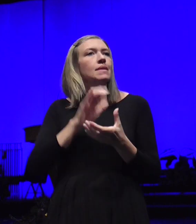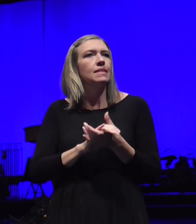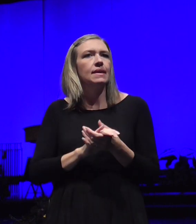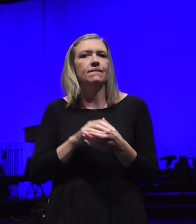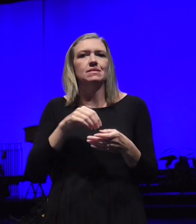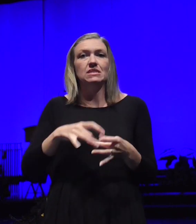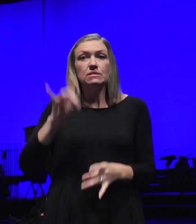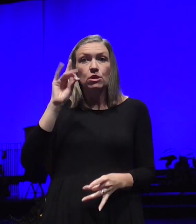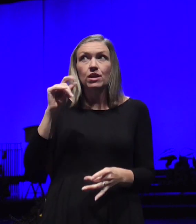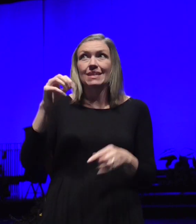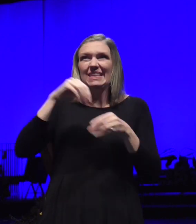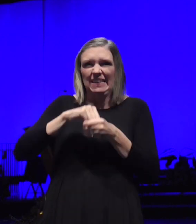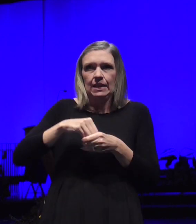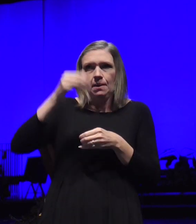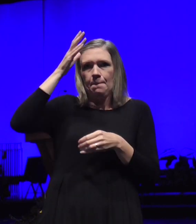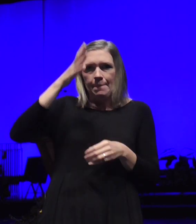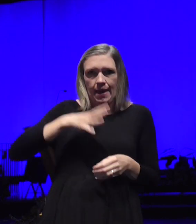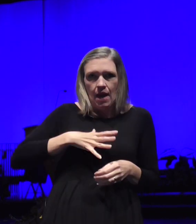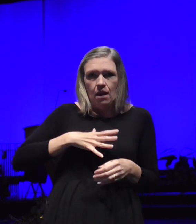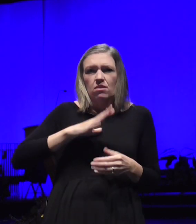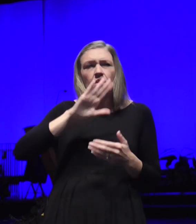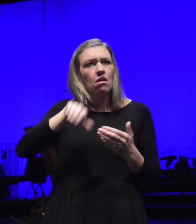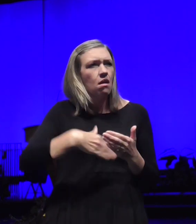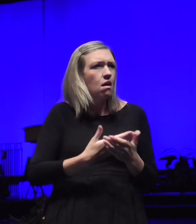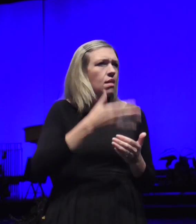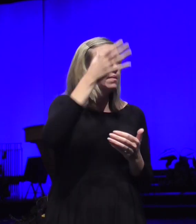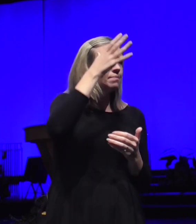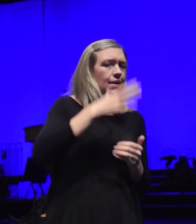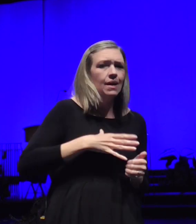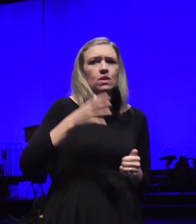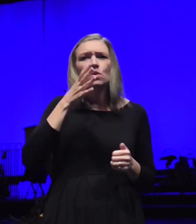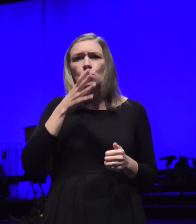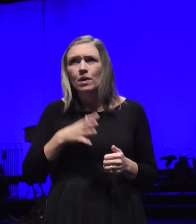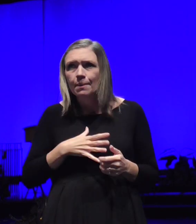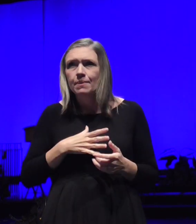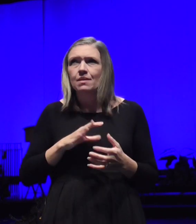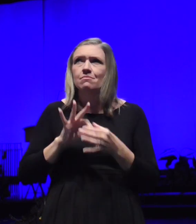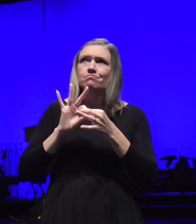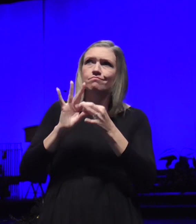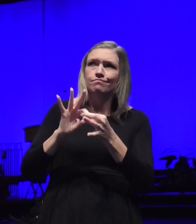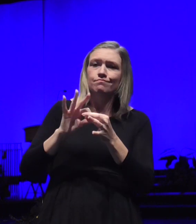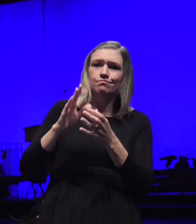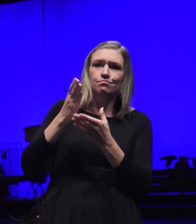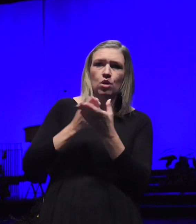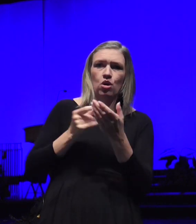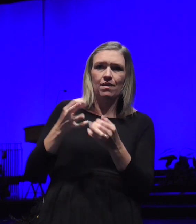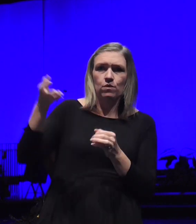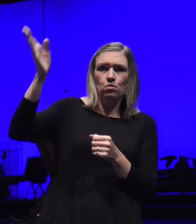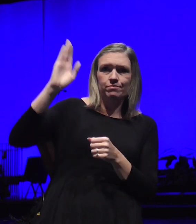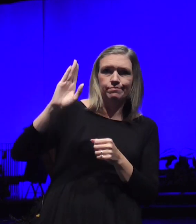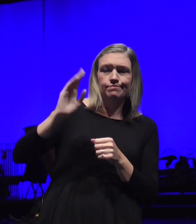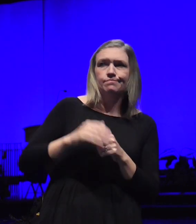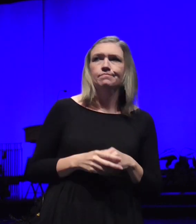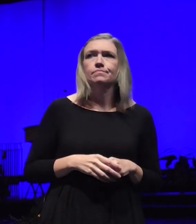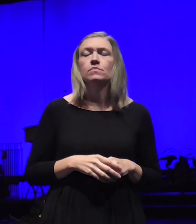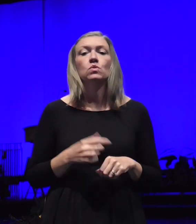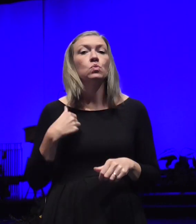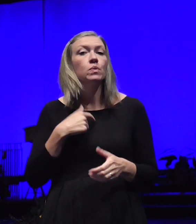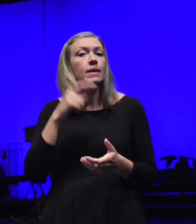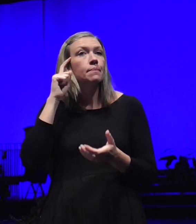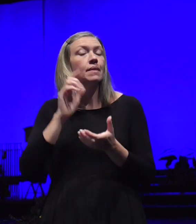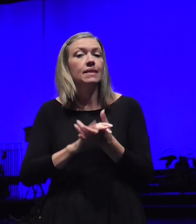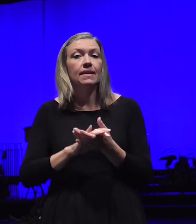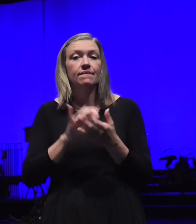Spirit in man, and that all men and women are incarnations of the one. We believe in